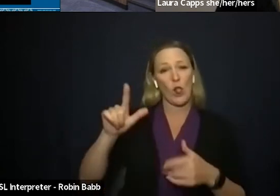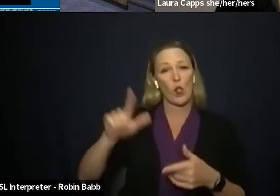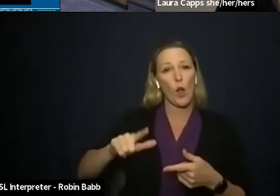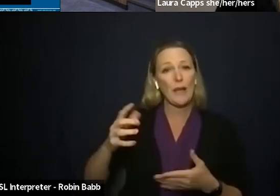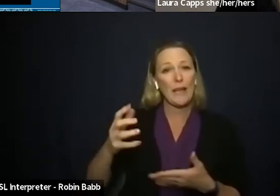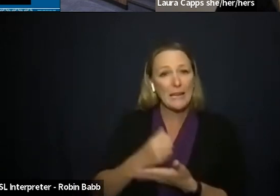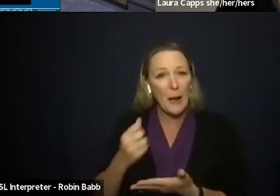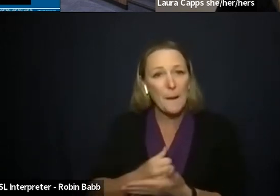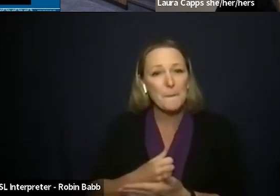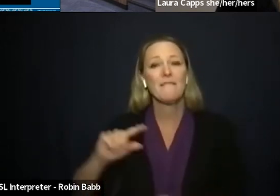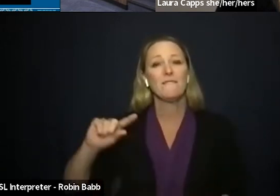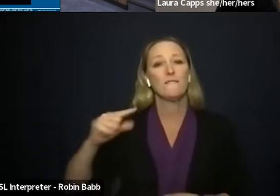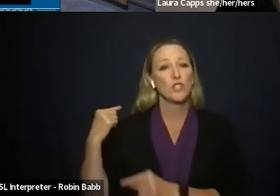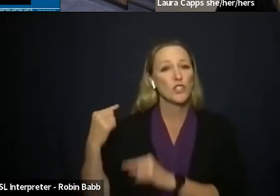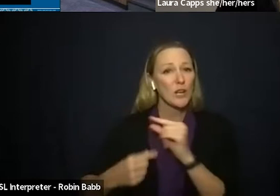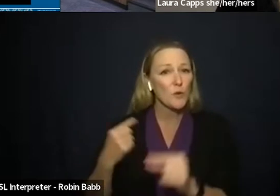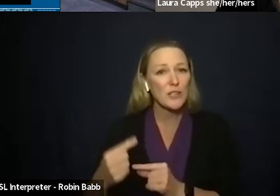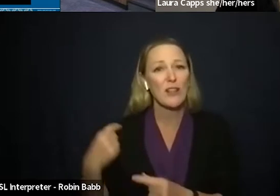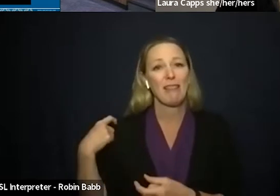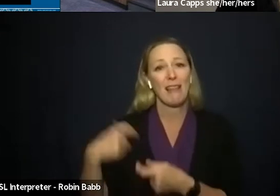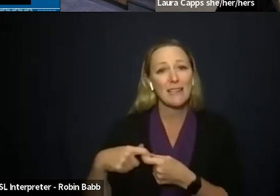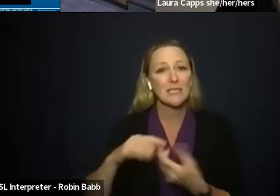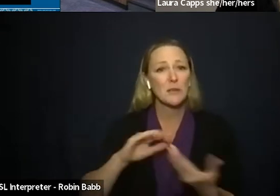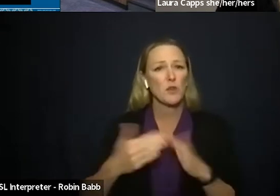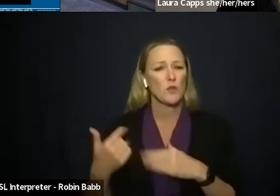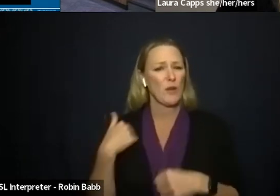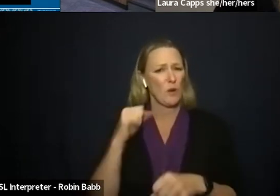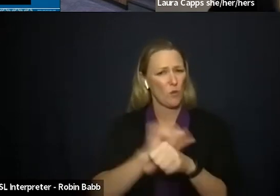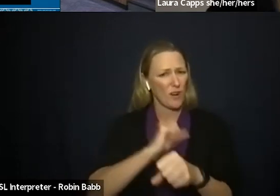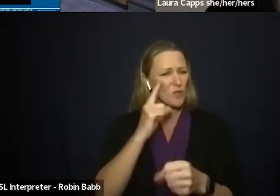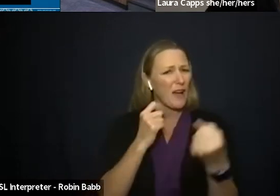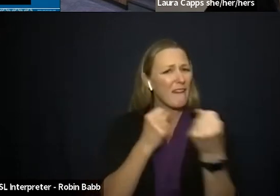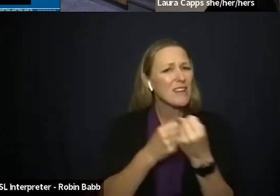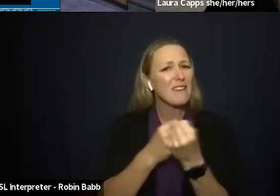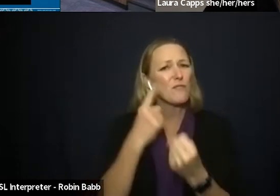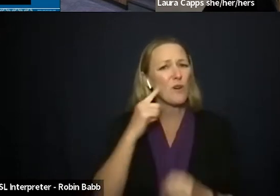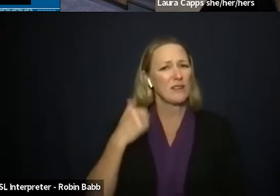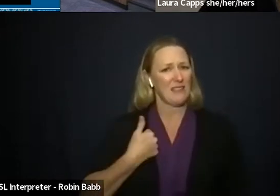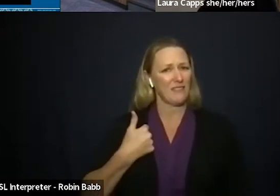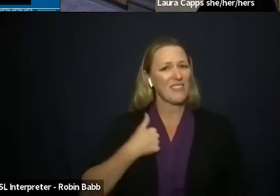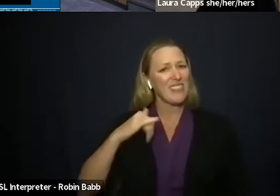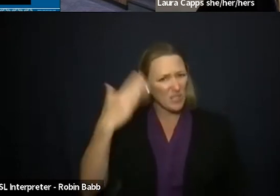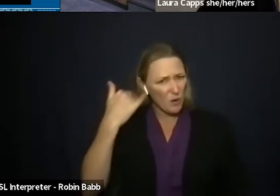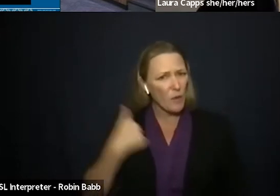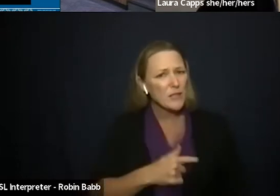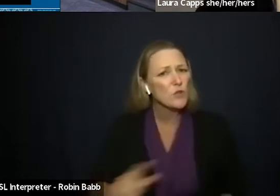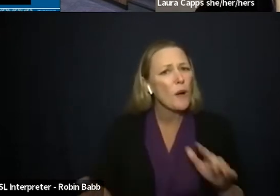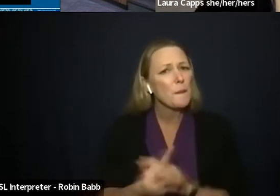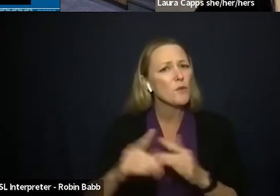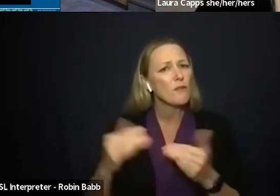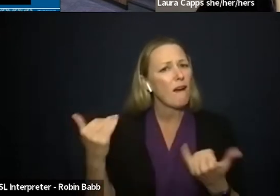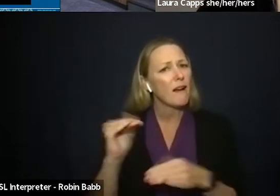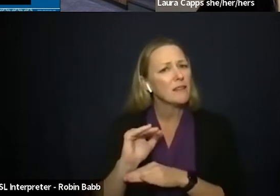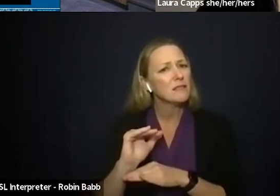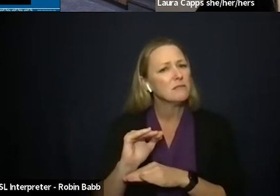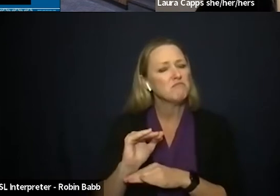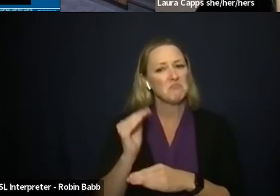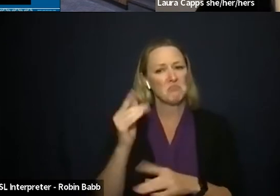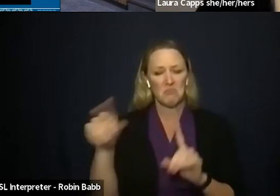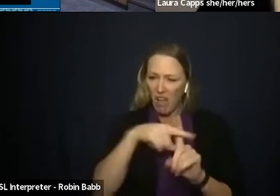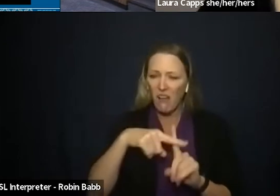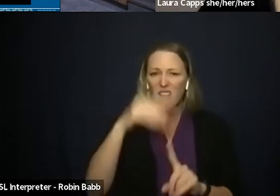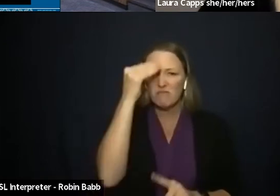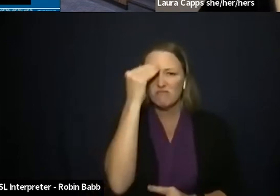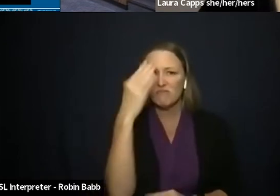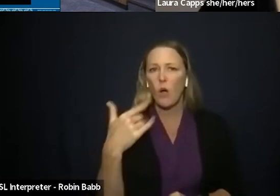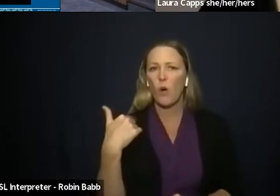communities who work to advocate for ourselves and our community which is why many of us are here tonight um furthermore my family and i have lived